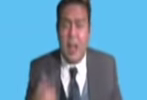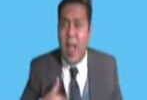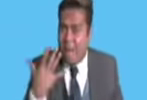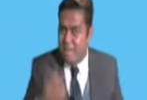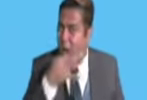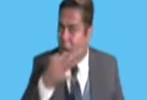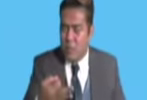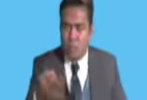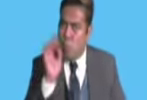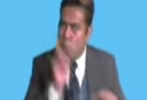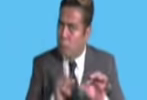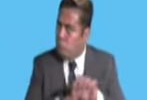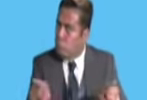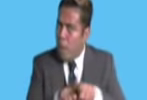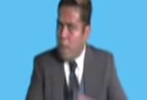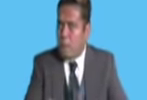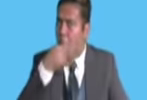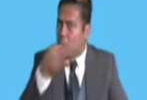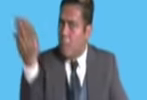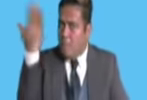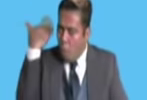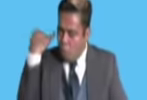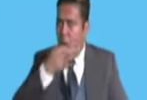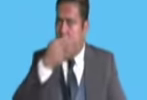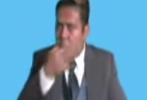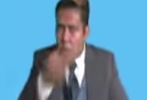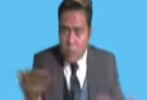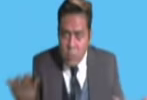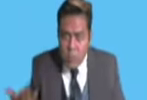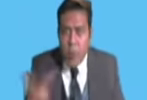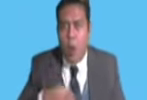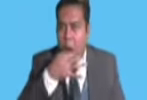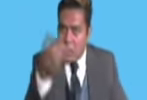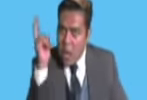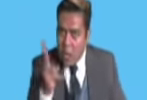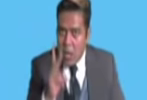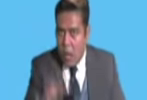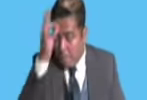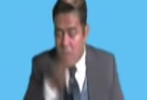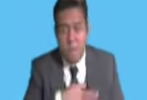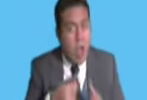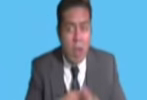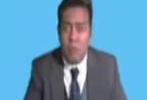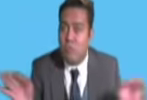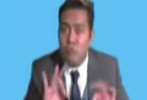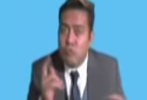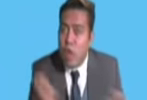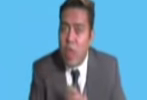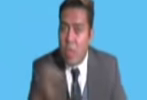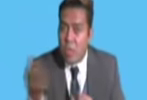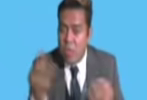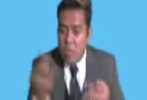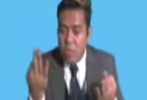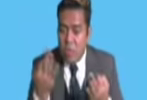asked these questions before, and I will ask them again, for I believe the answers have not changed. Do you